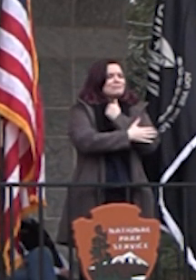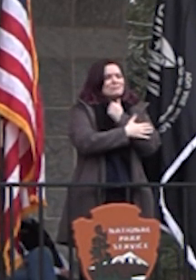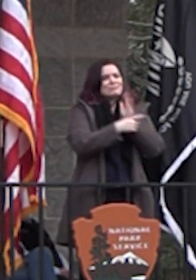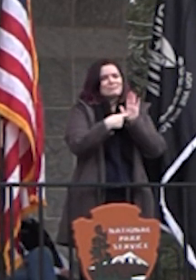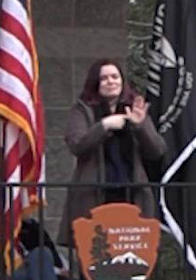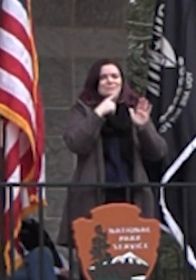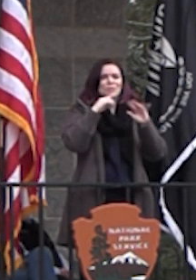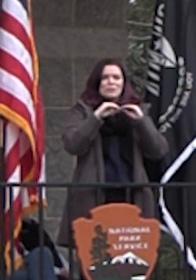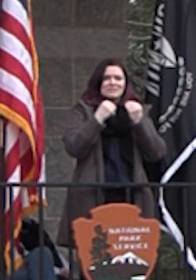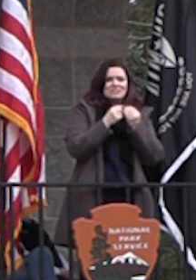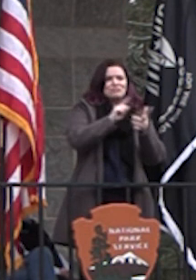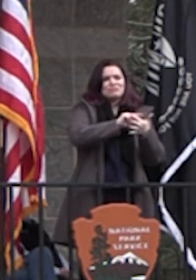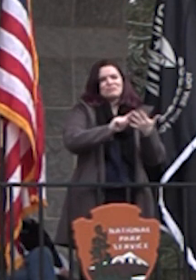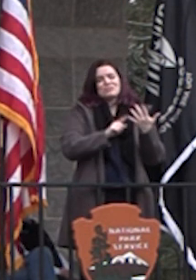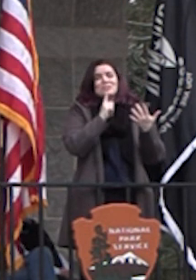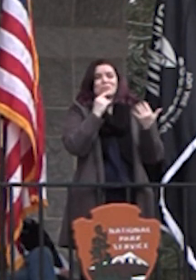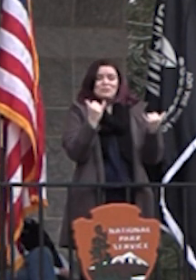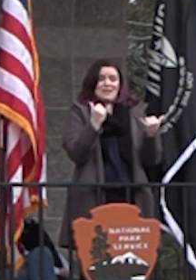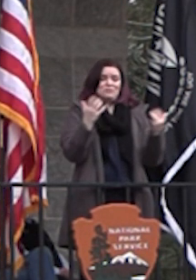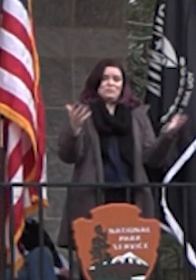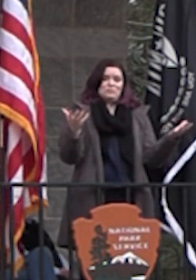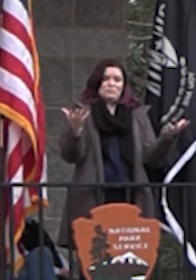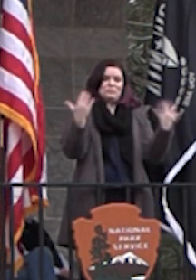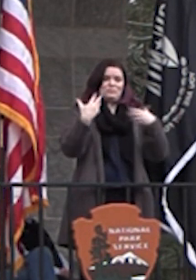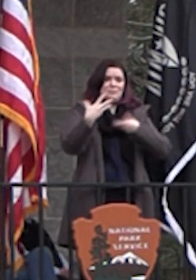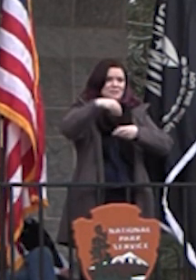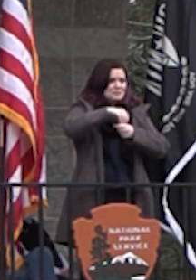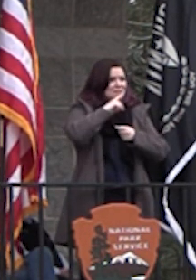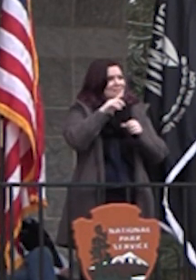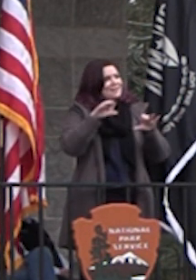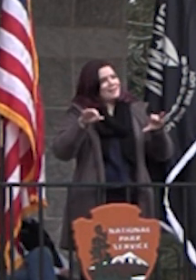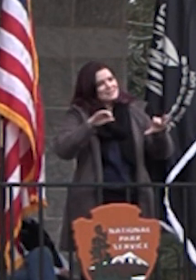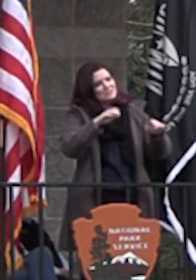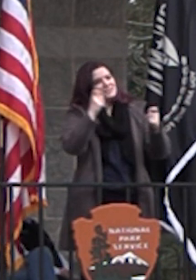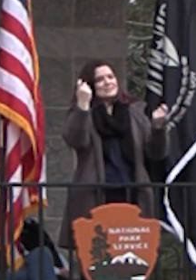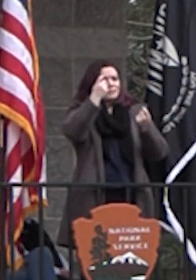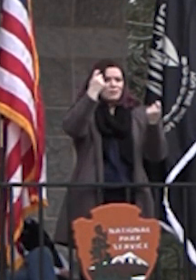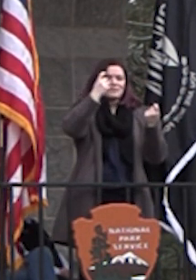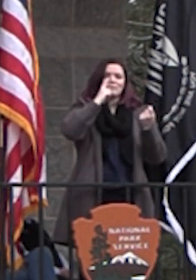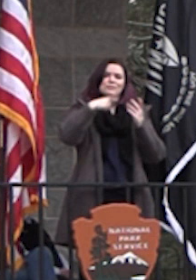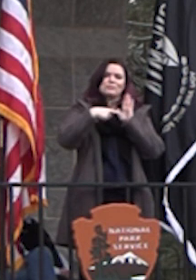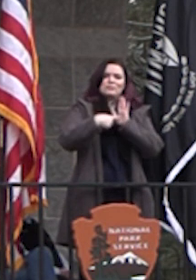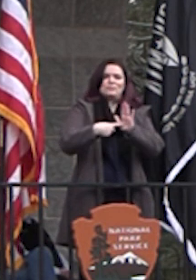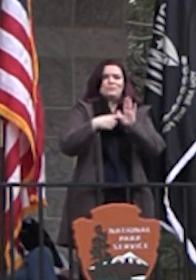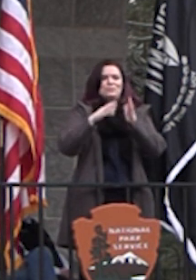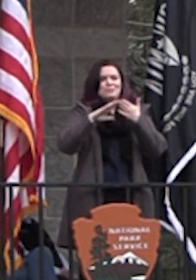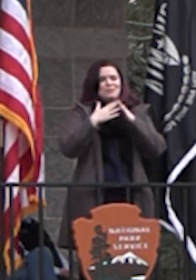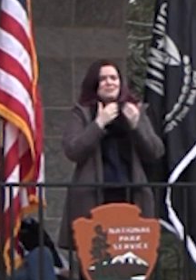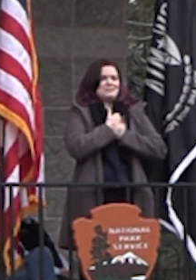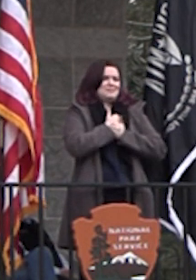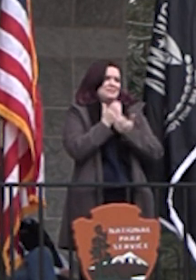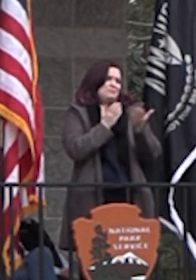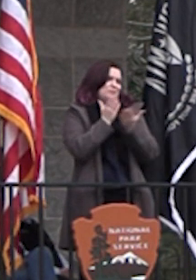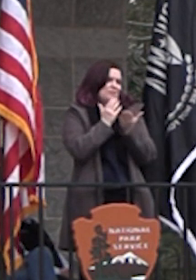today to participate in ceremonies and activities and to find ways to serve and succeed in our communities.